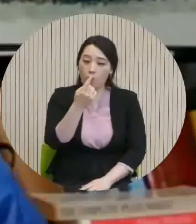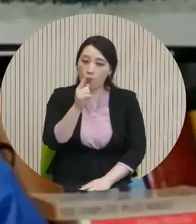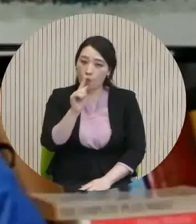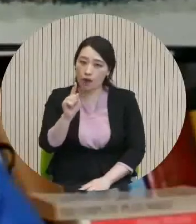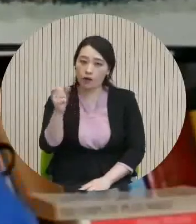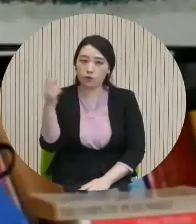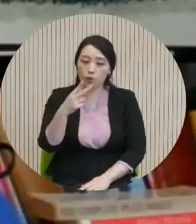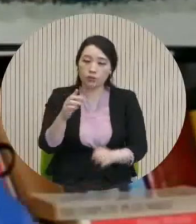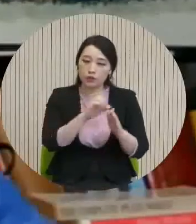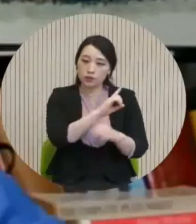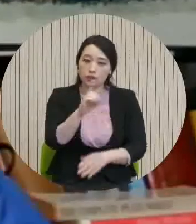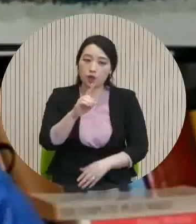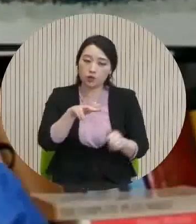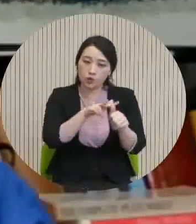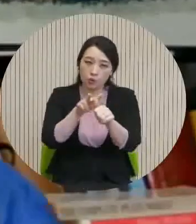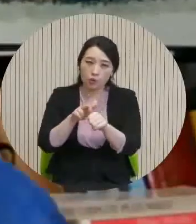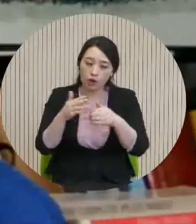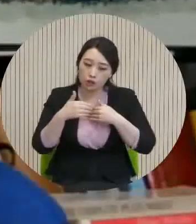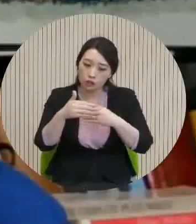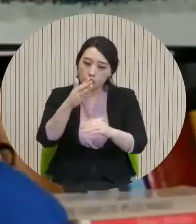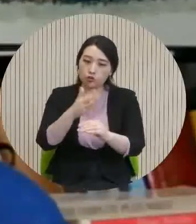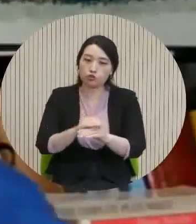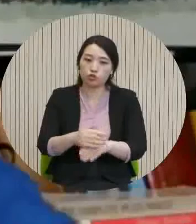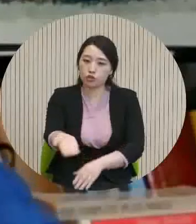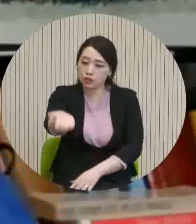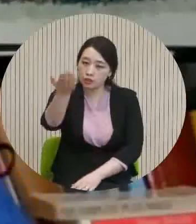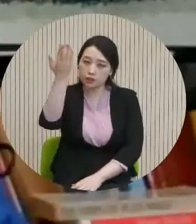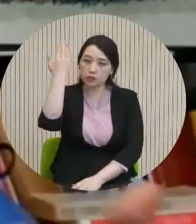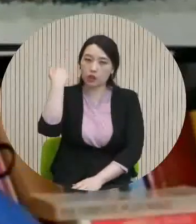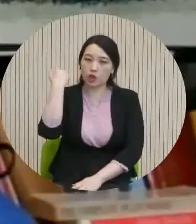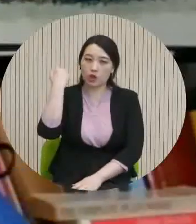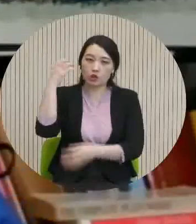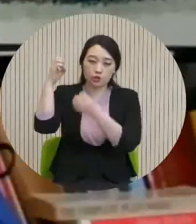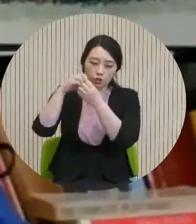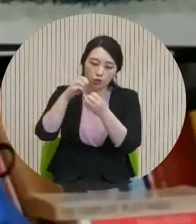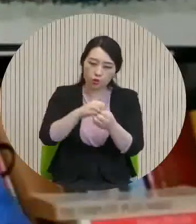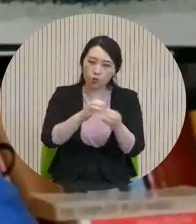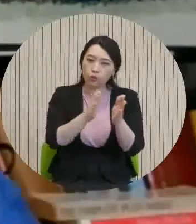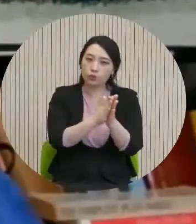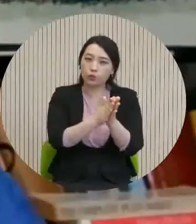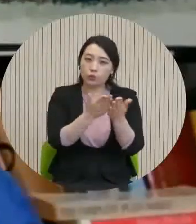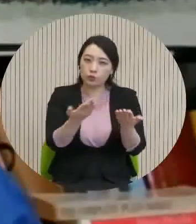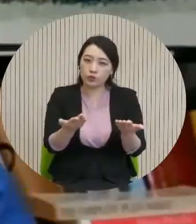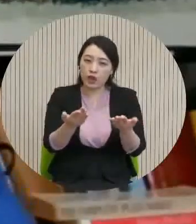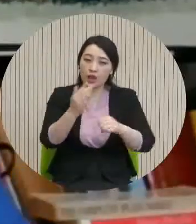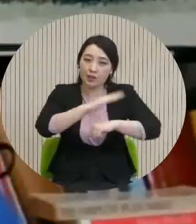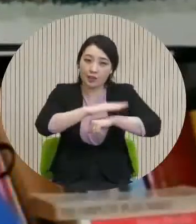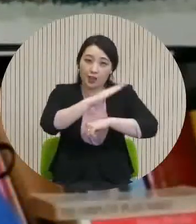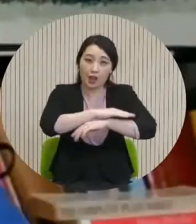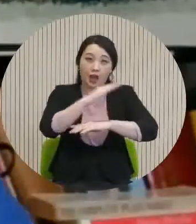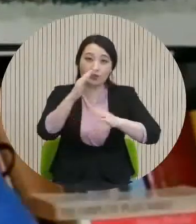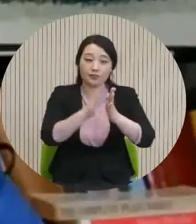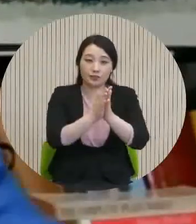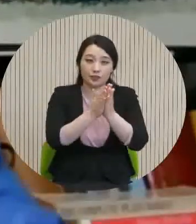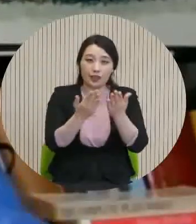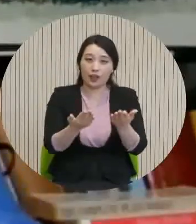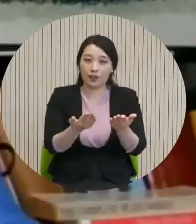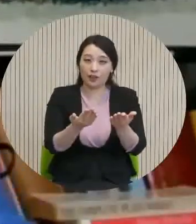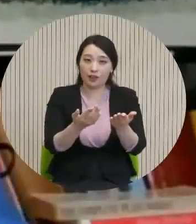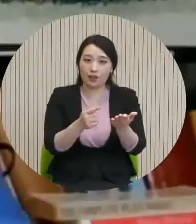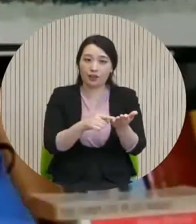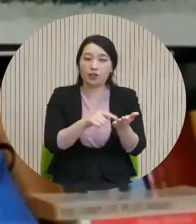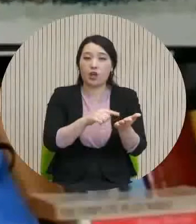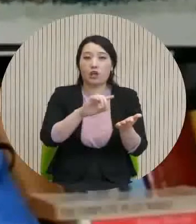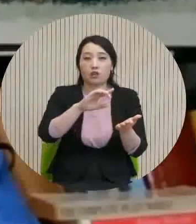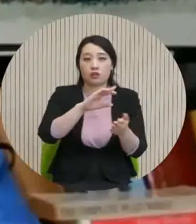form, like analog sound recordings or print documents, can be digitized in order to